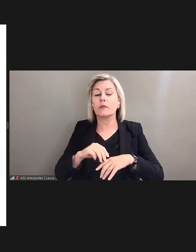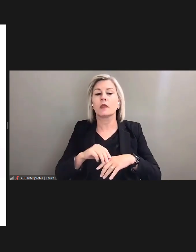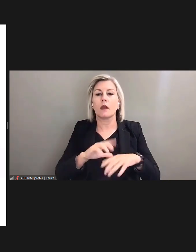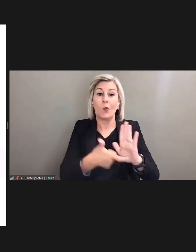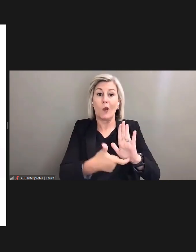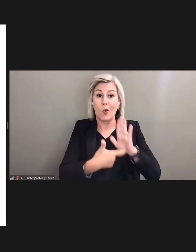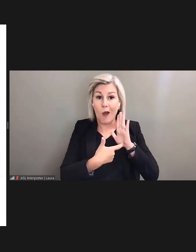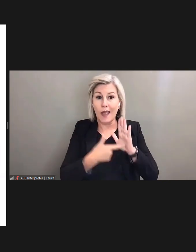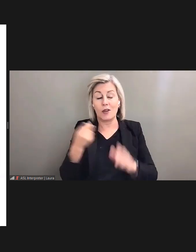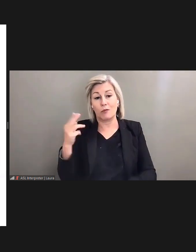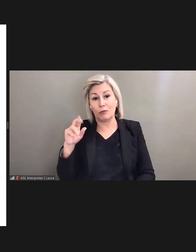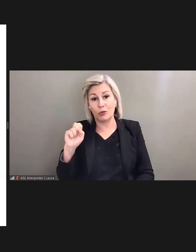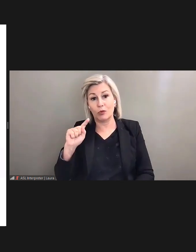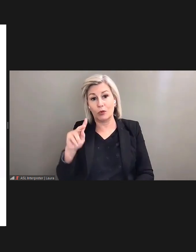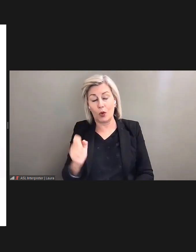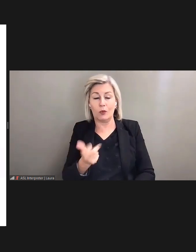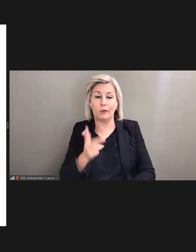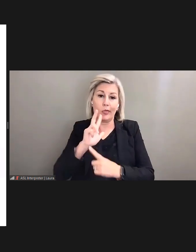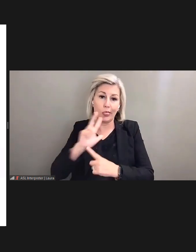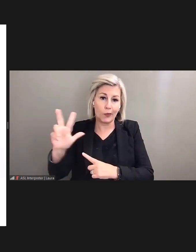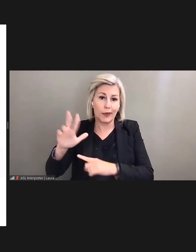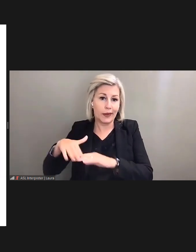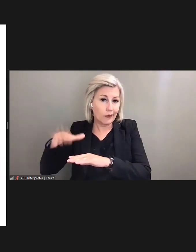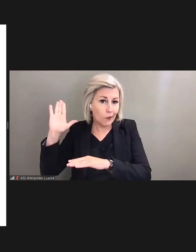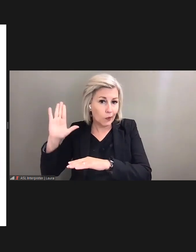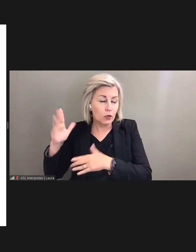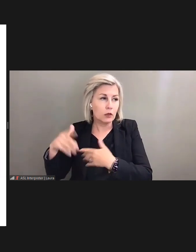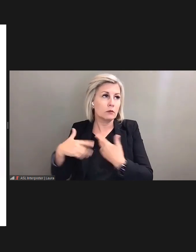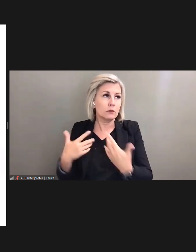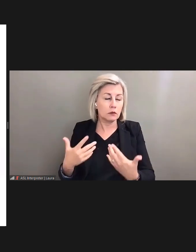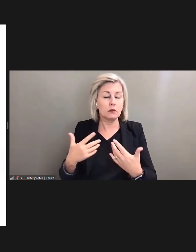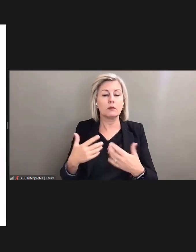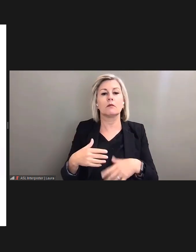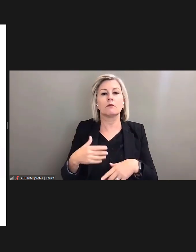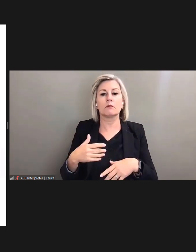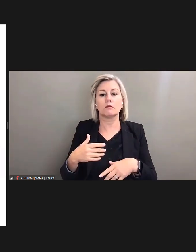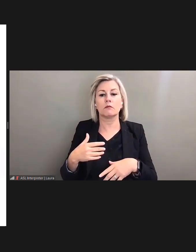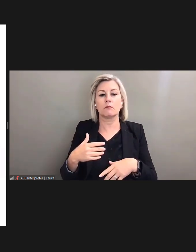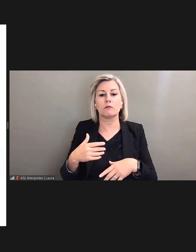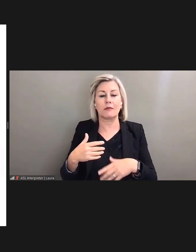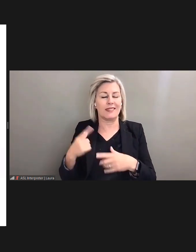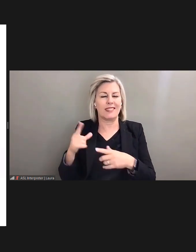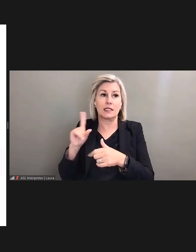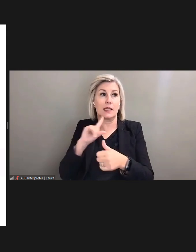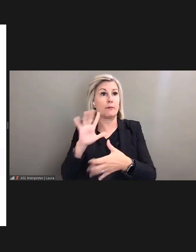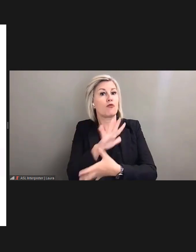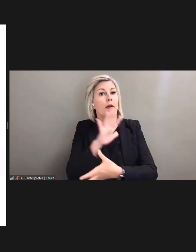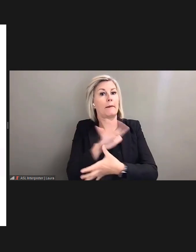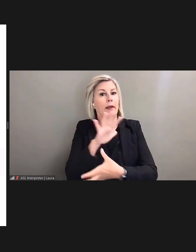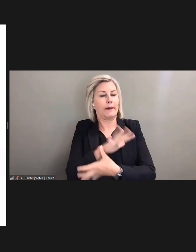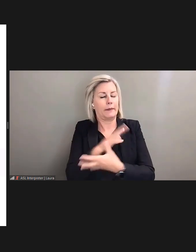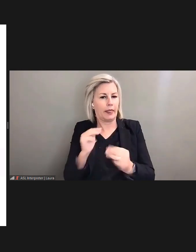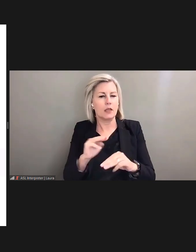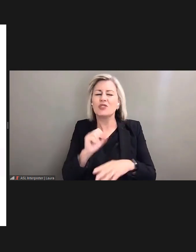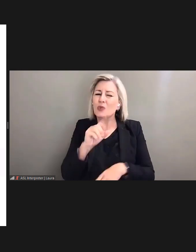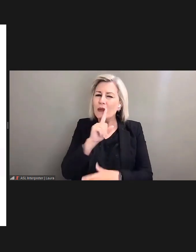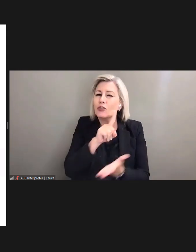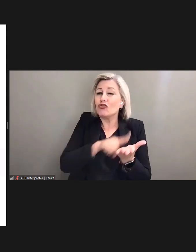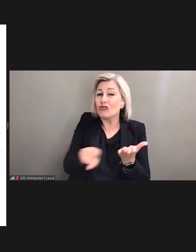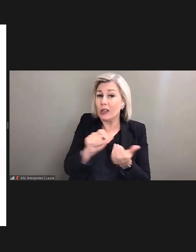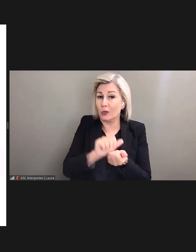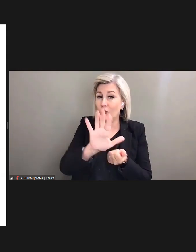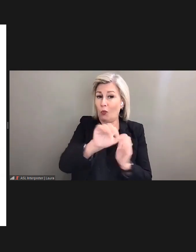requiring pure tone for children 3 years and older as at least the primary method. So you need to check with your